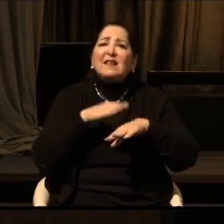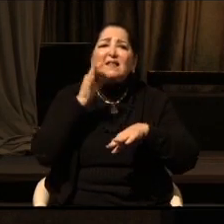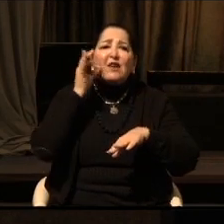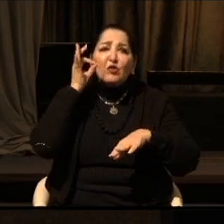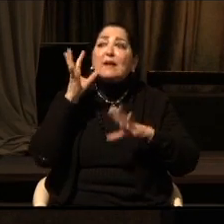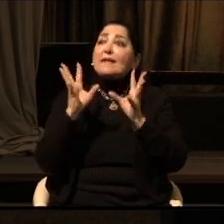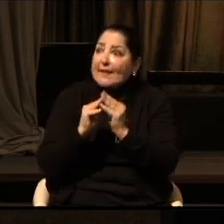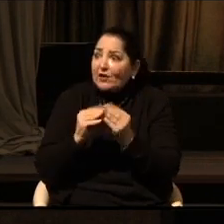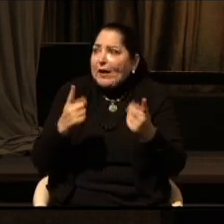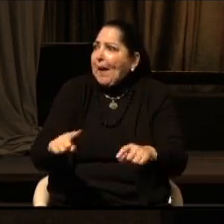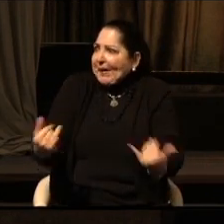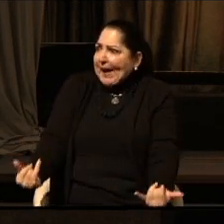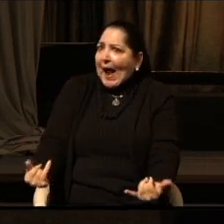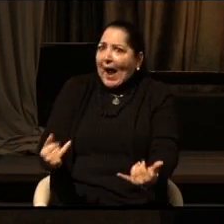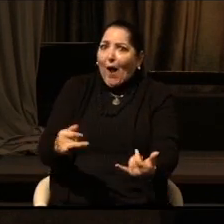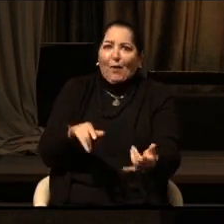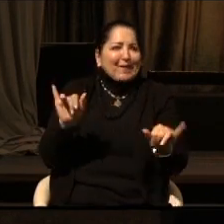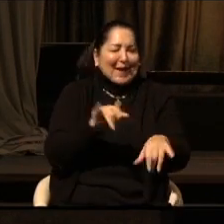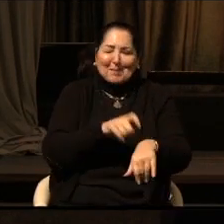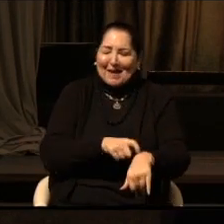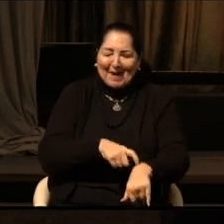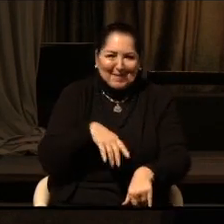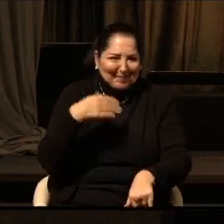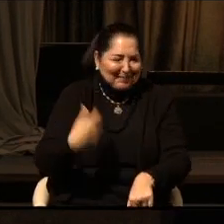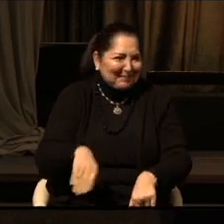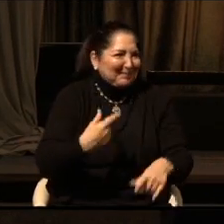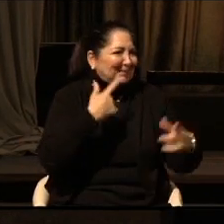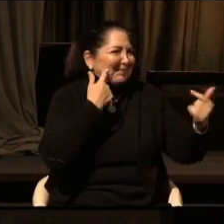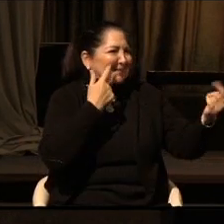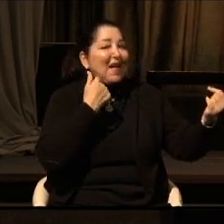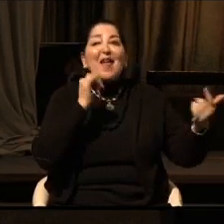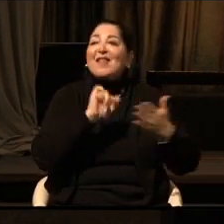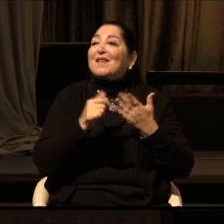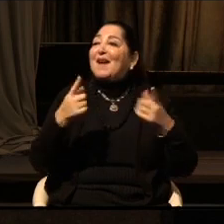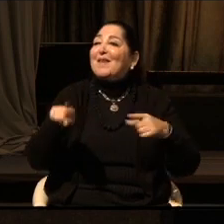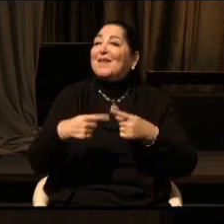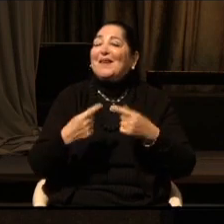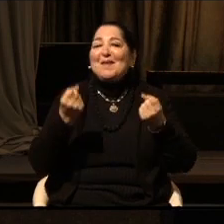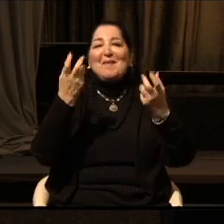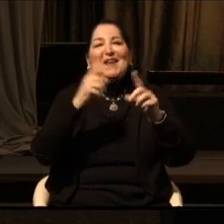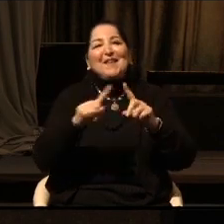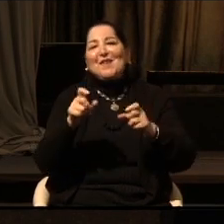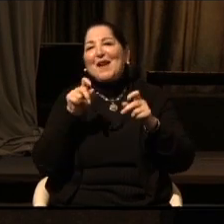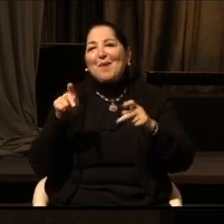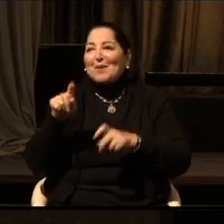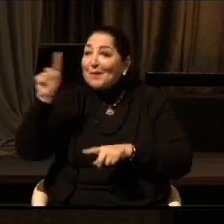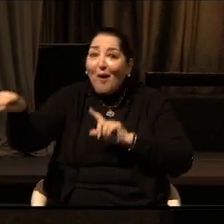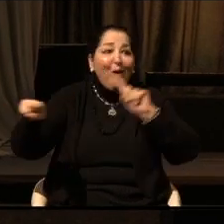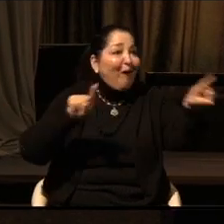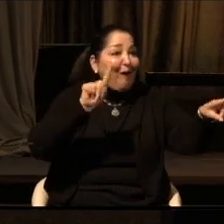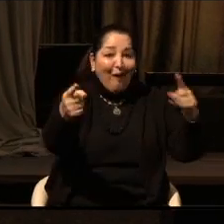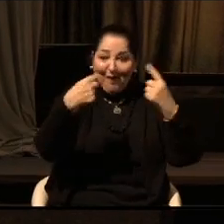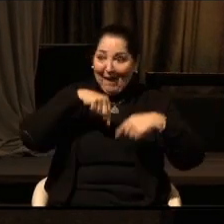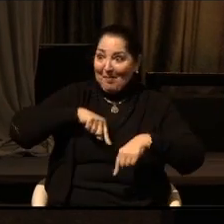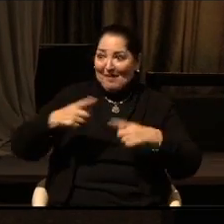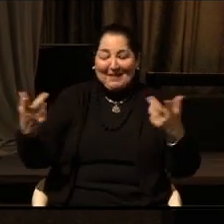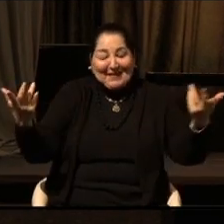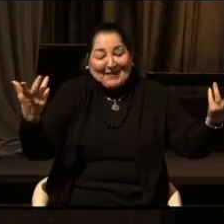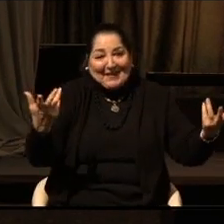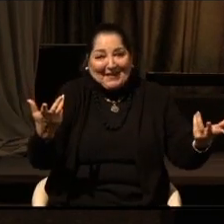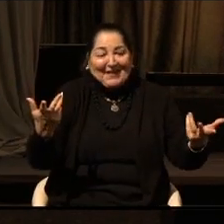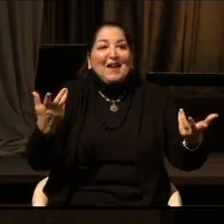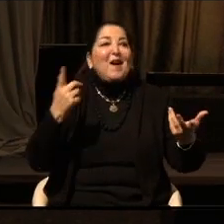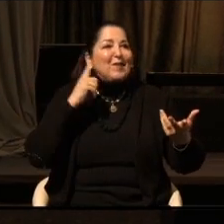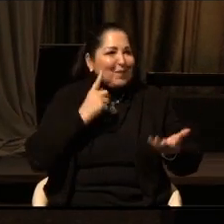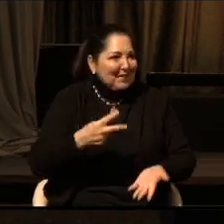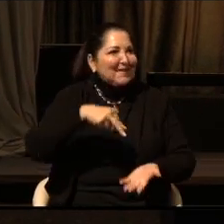That is what happens when you have multiple opportunities for indigenous folks to stand and be